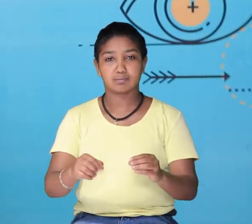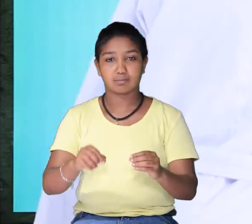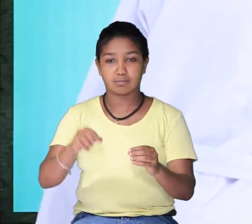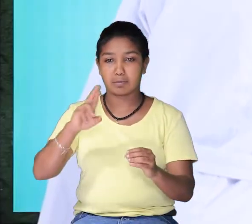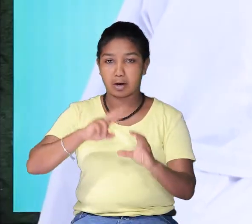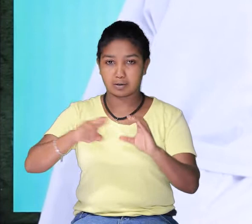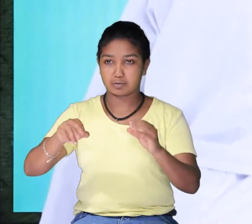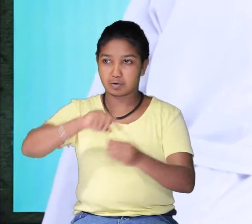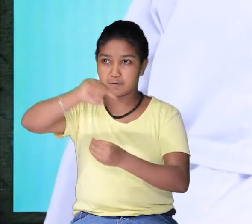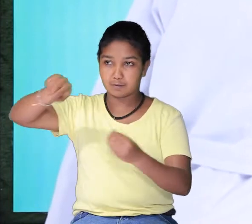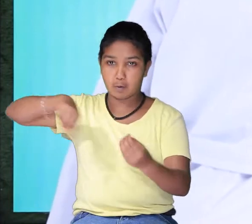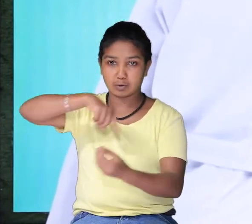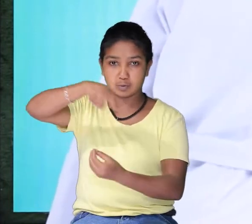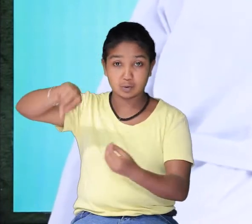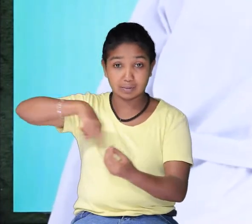r,